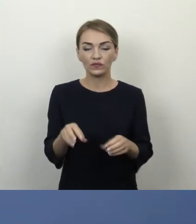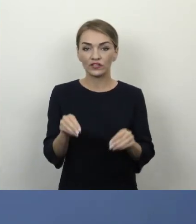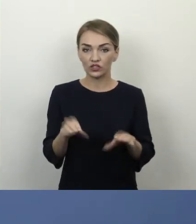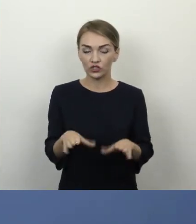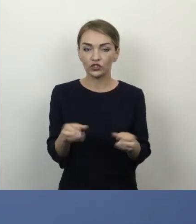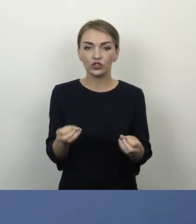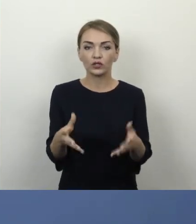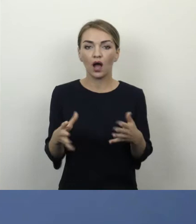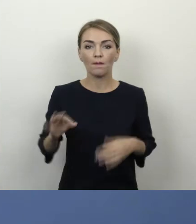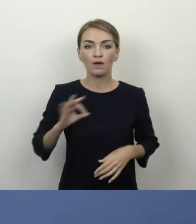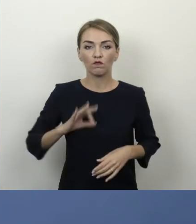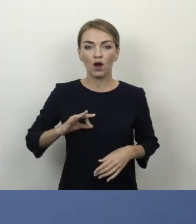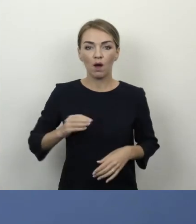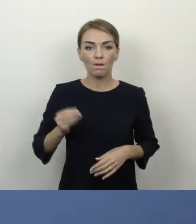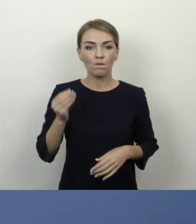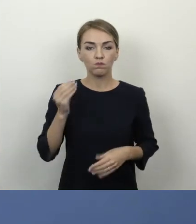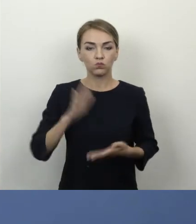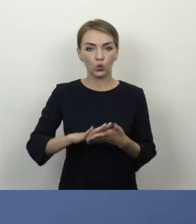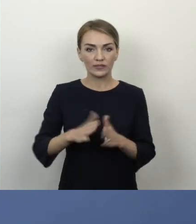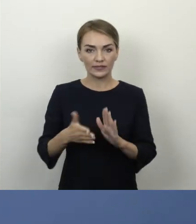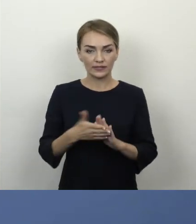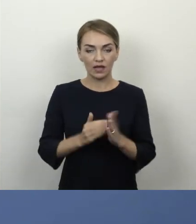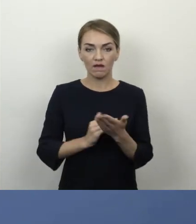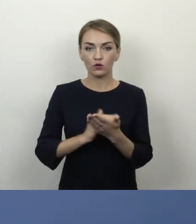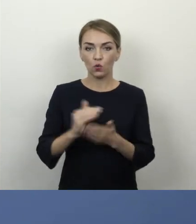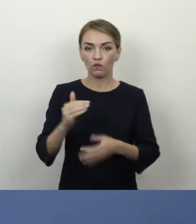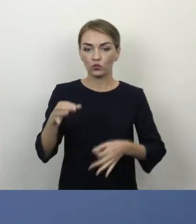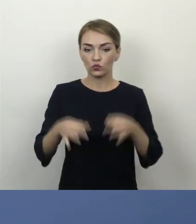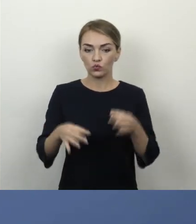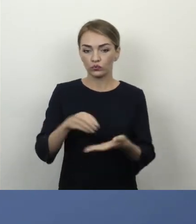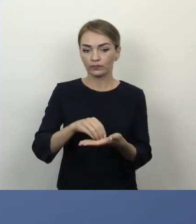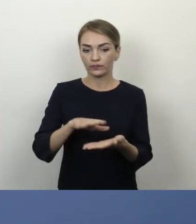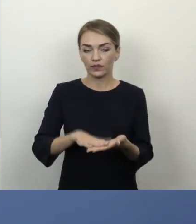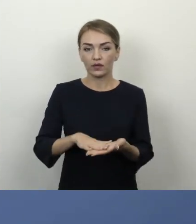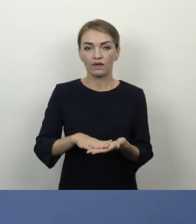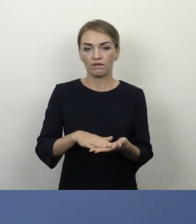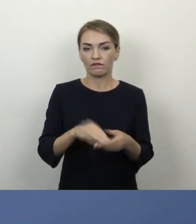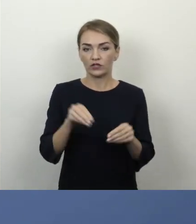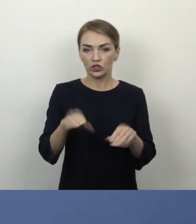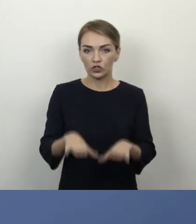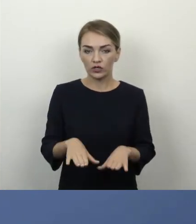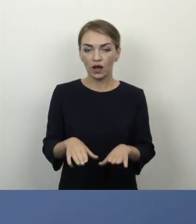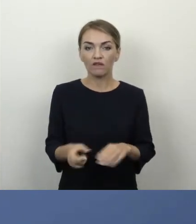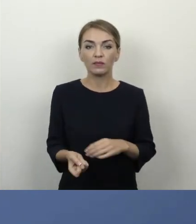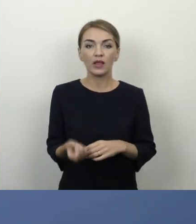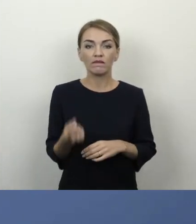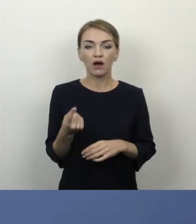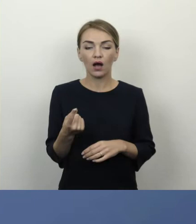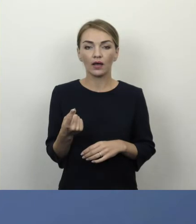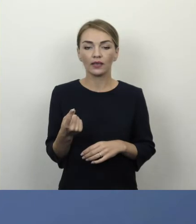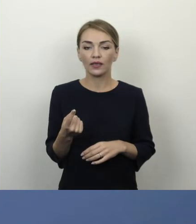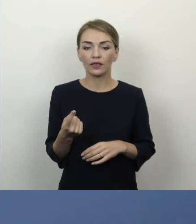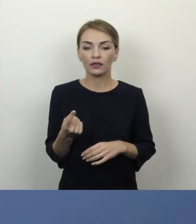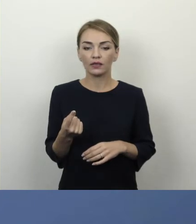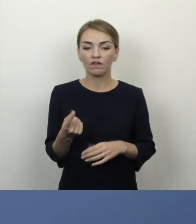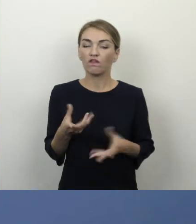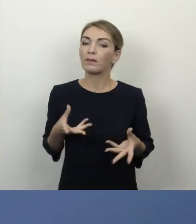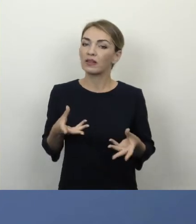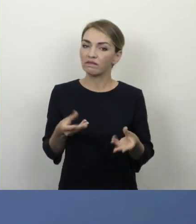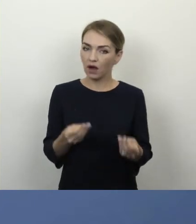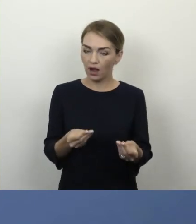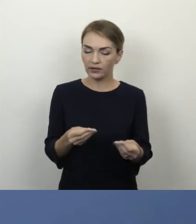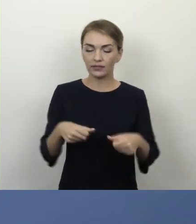The legislation is depicted also in some determinations of the